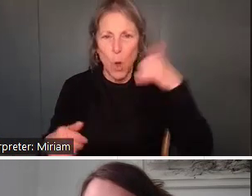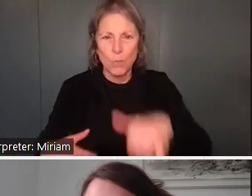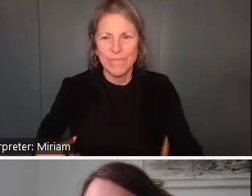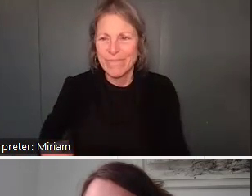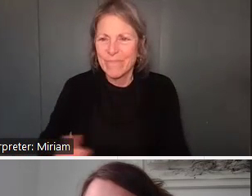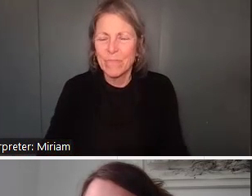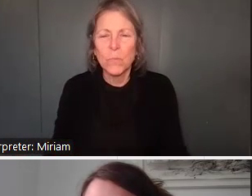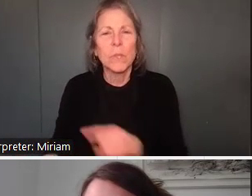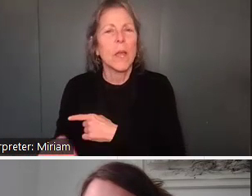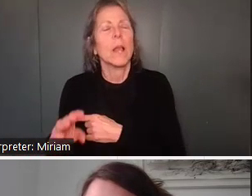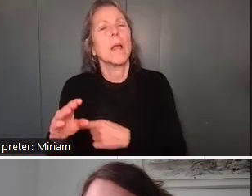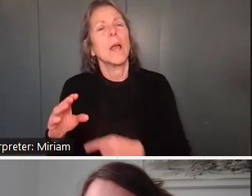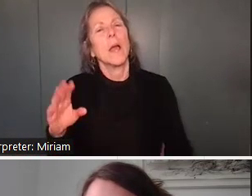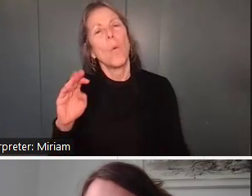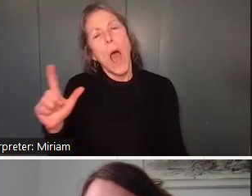Well, I don't know. Well,